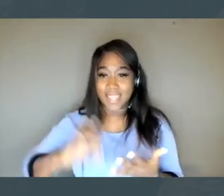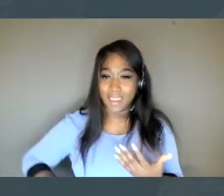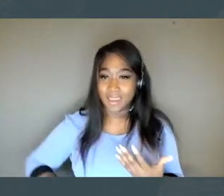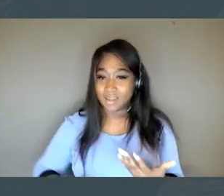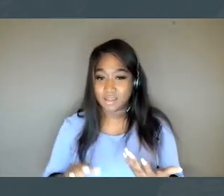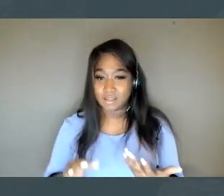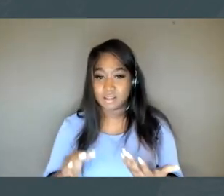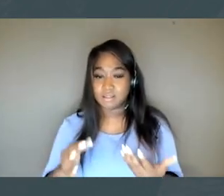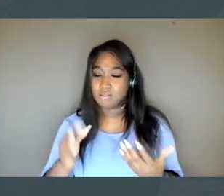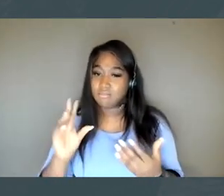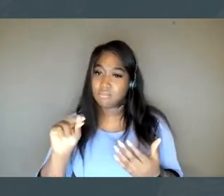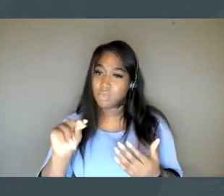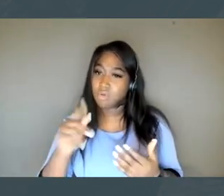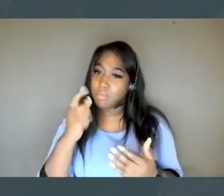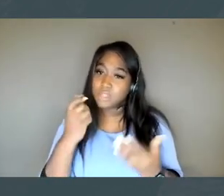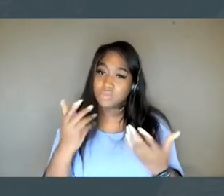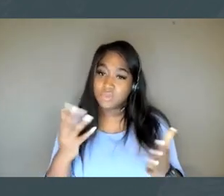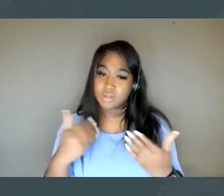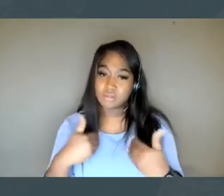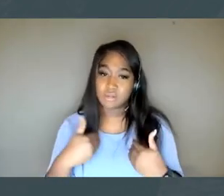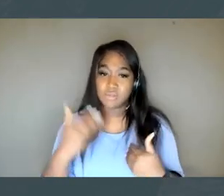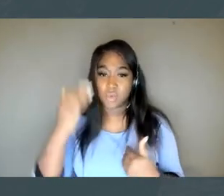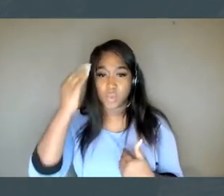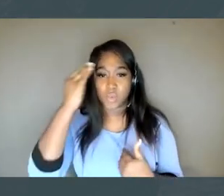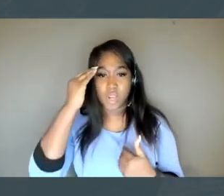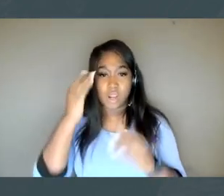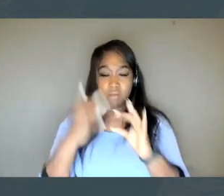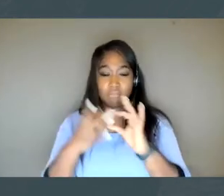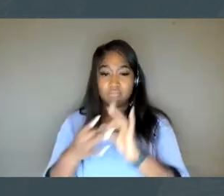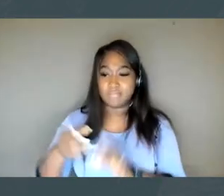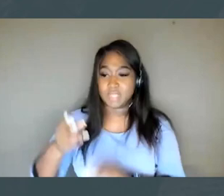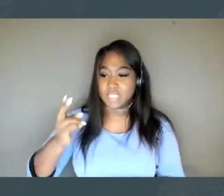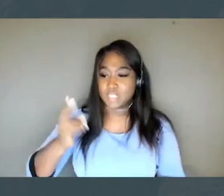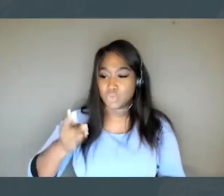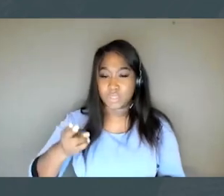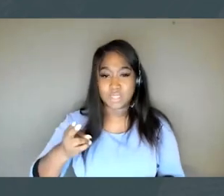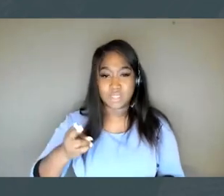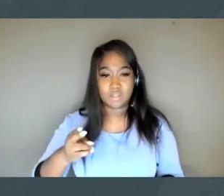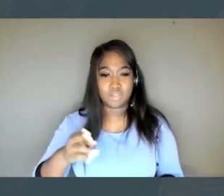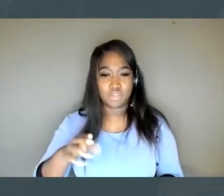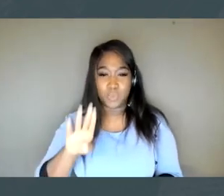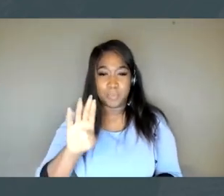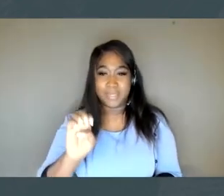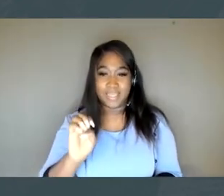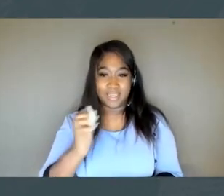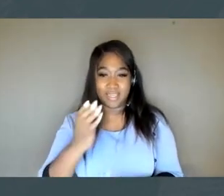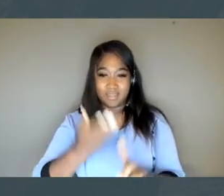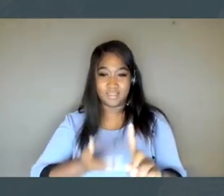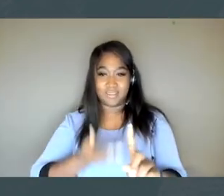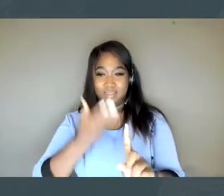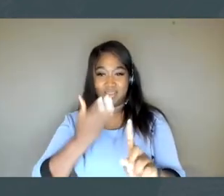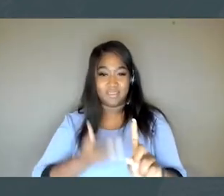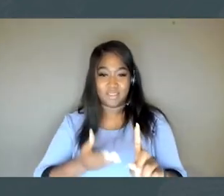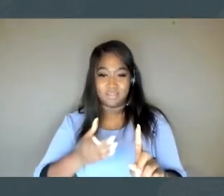history, just to be, and to be the way you want to be, or the way you are.